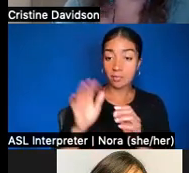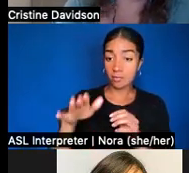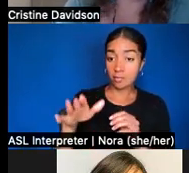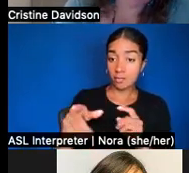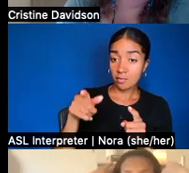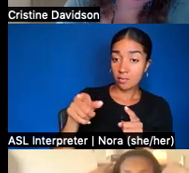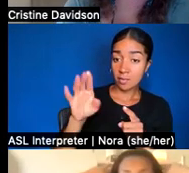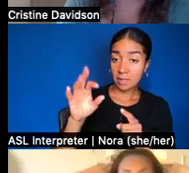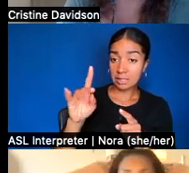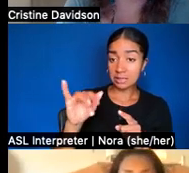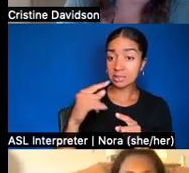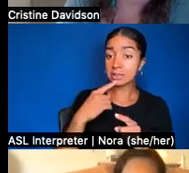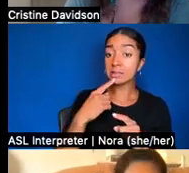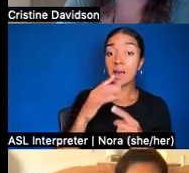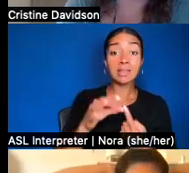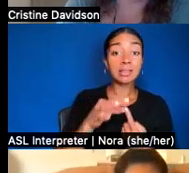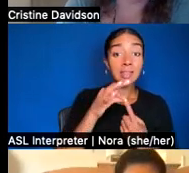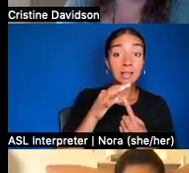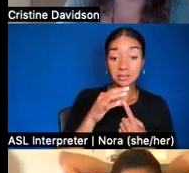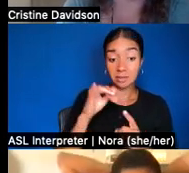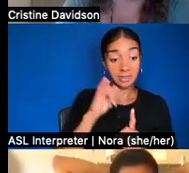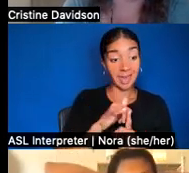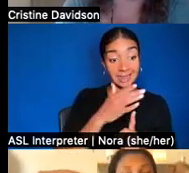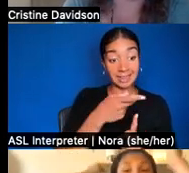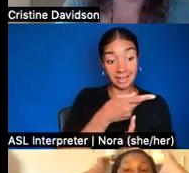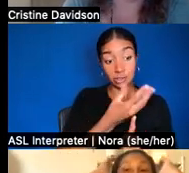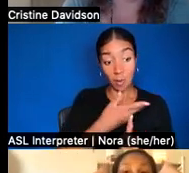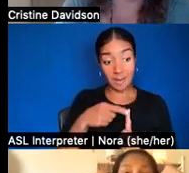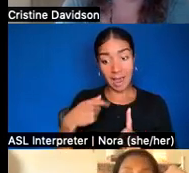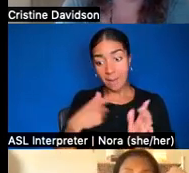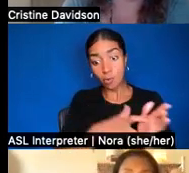our conversation is confidential. Yep.